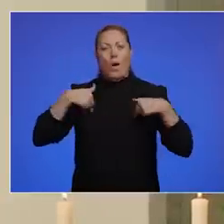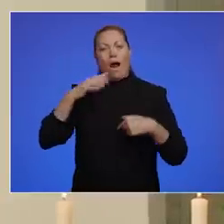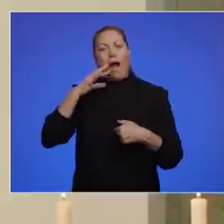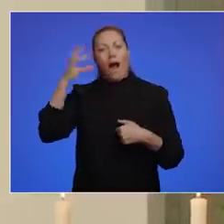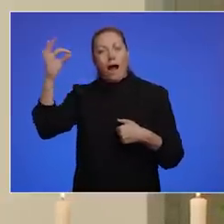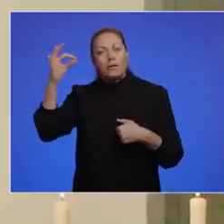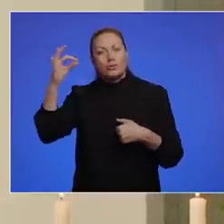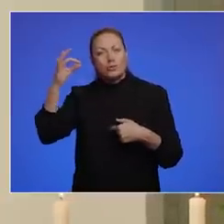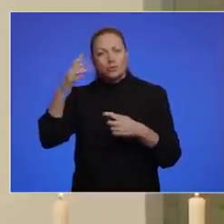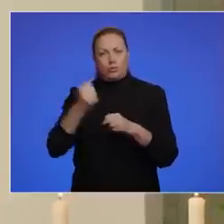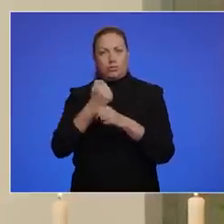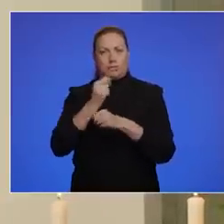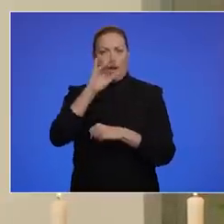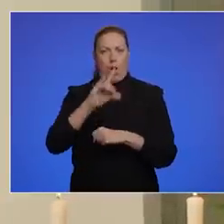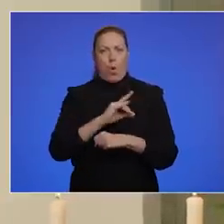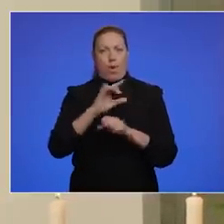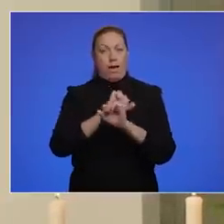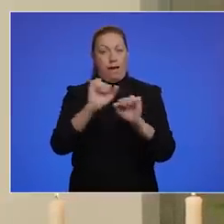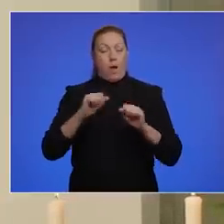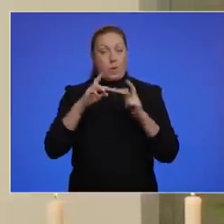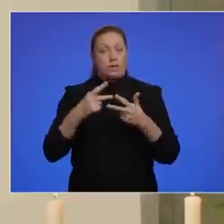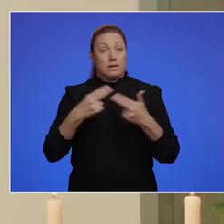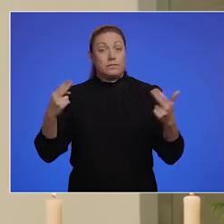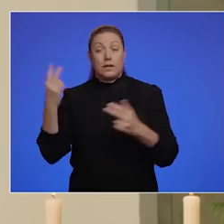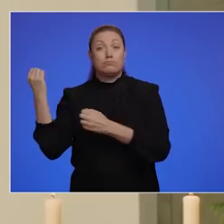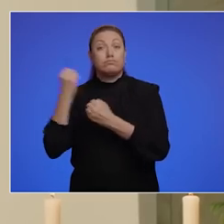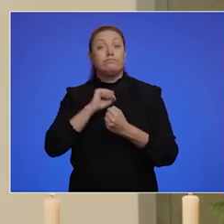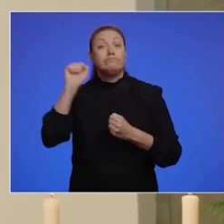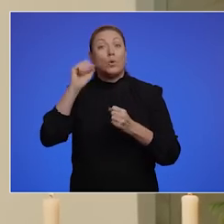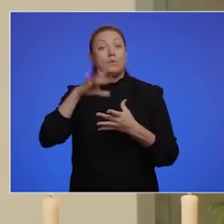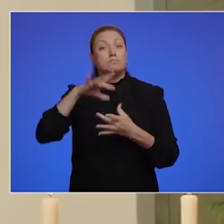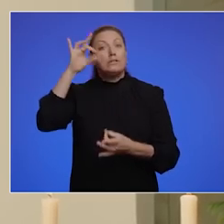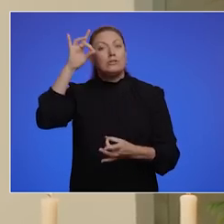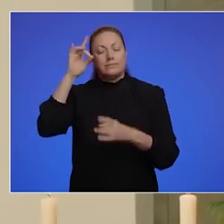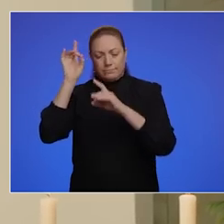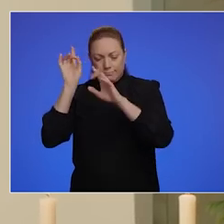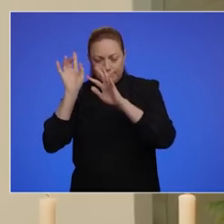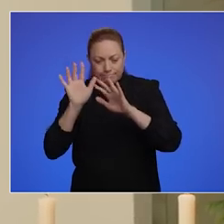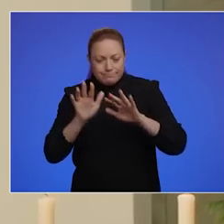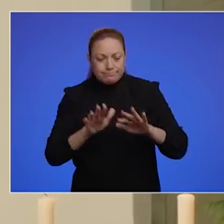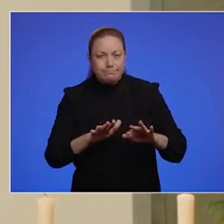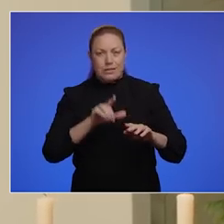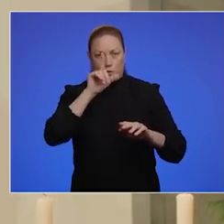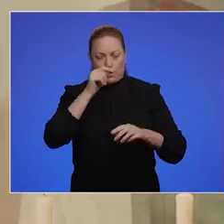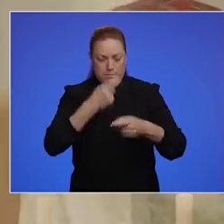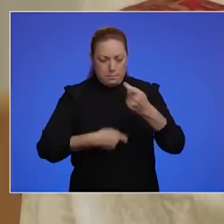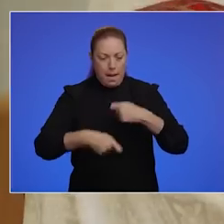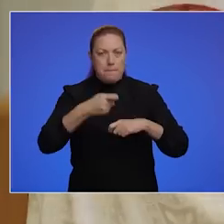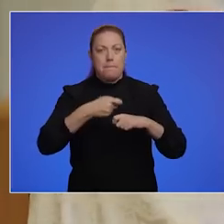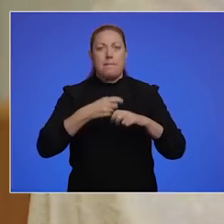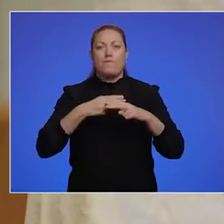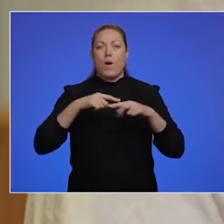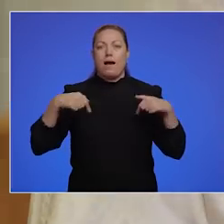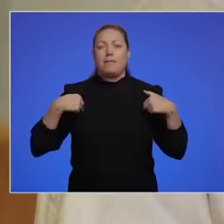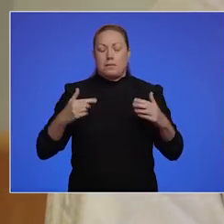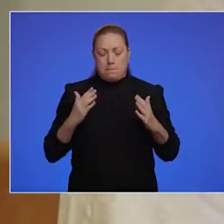these gifts we pray By sending down your Spirit upon them like the dewfall So that they may become for us The